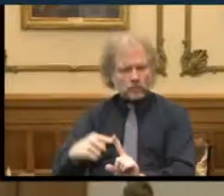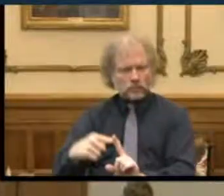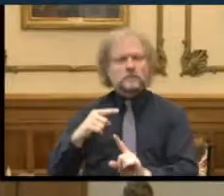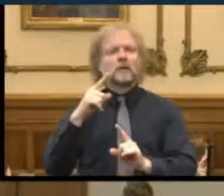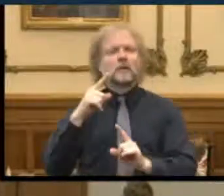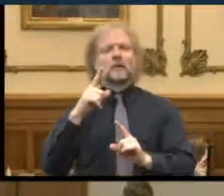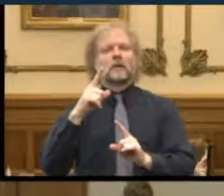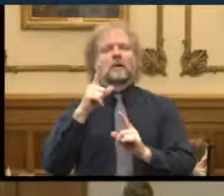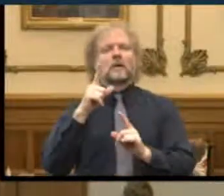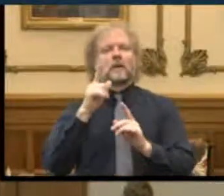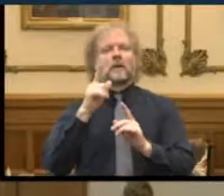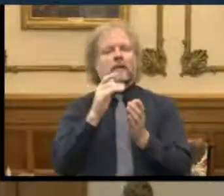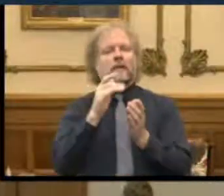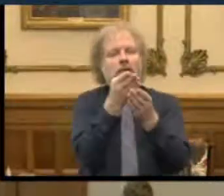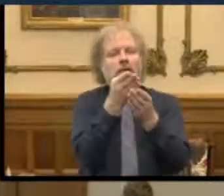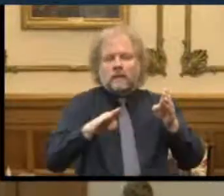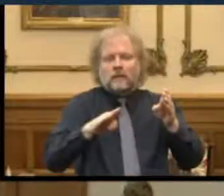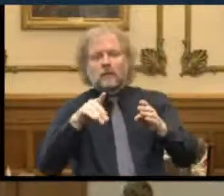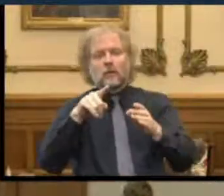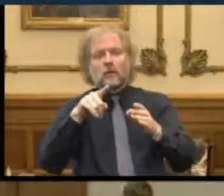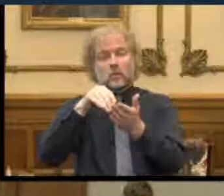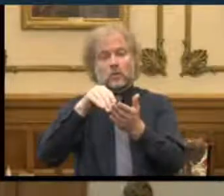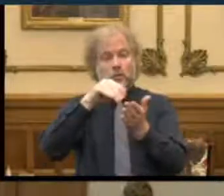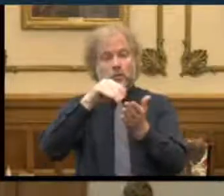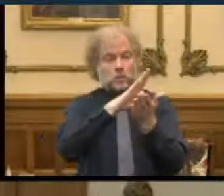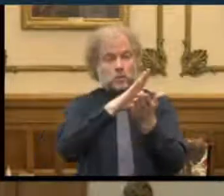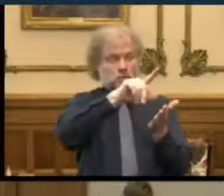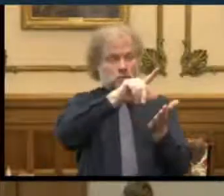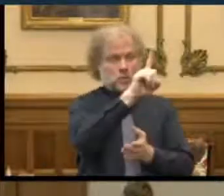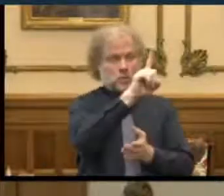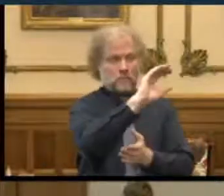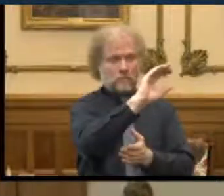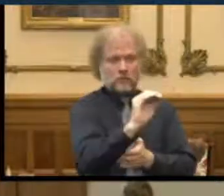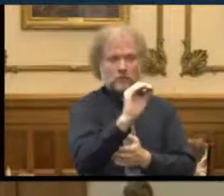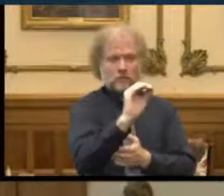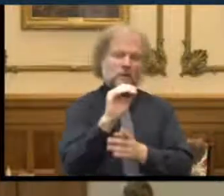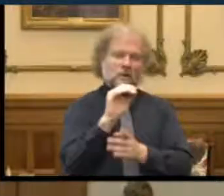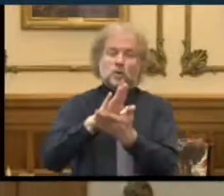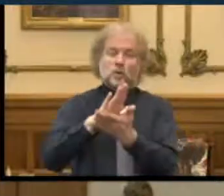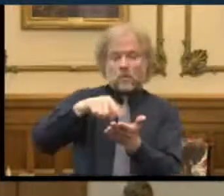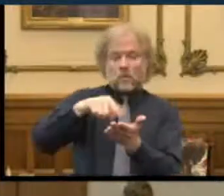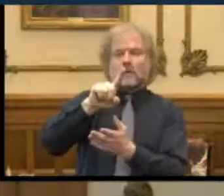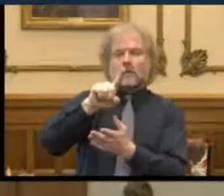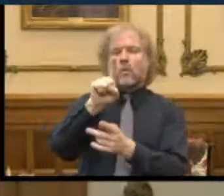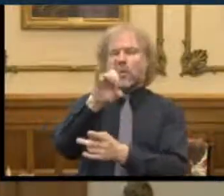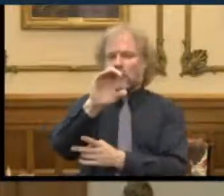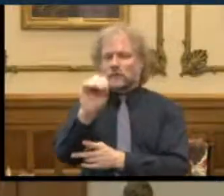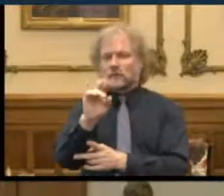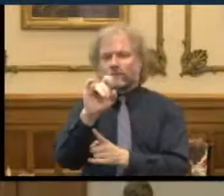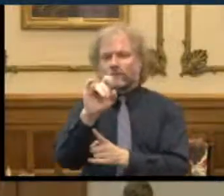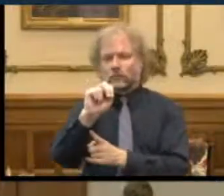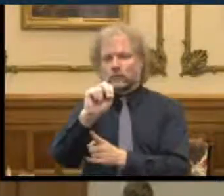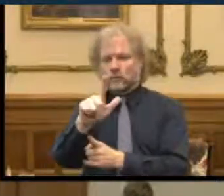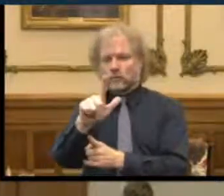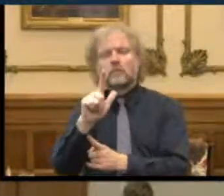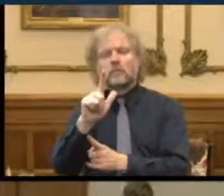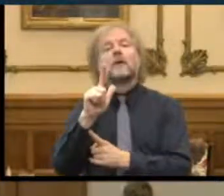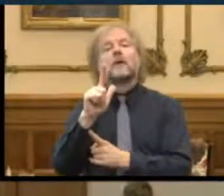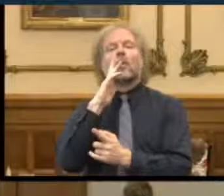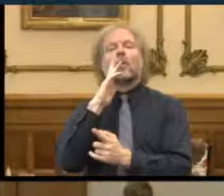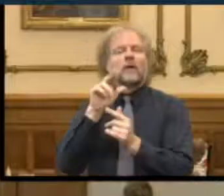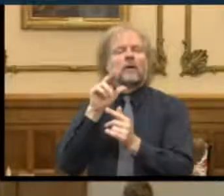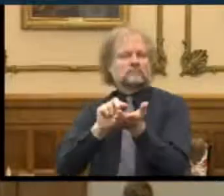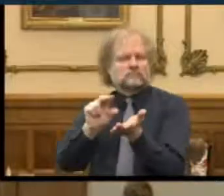carve out for schools that are 100% virtual, and that those students will continue to receive